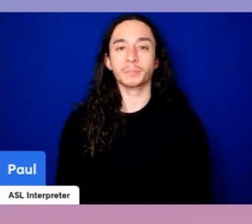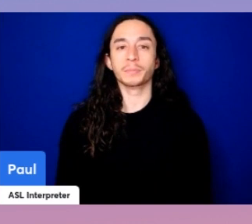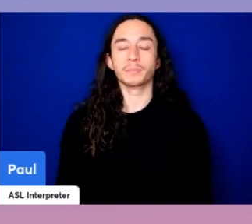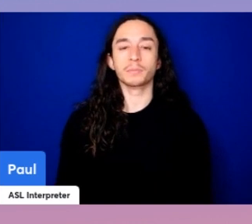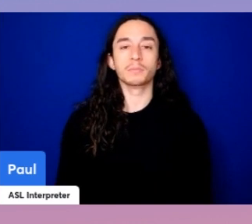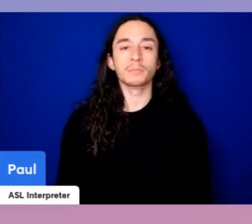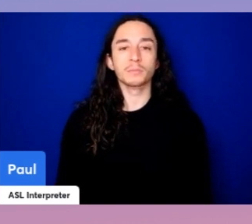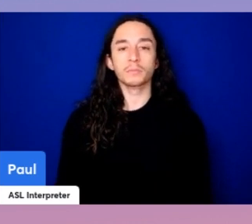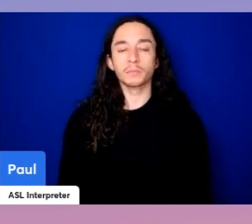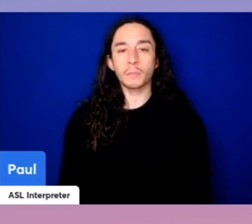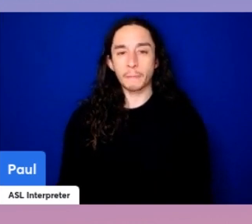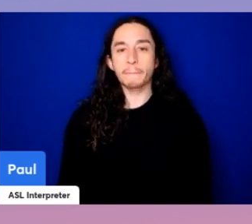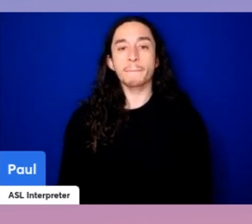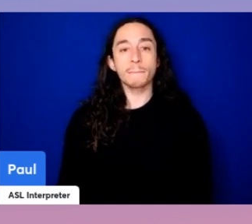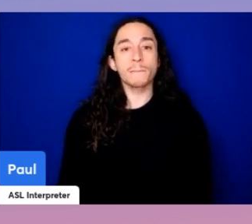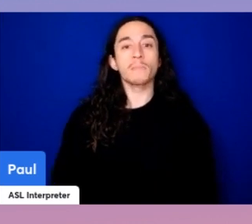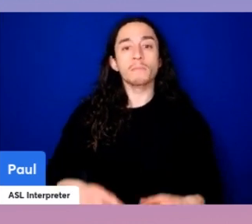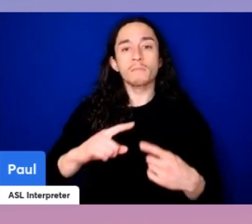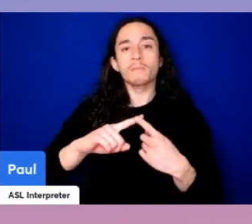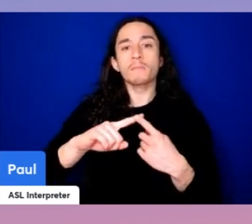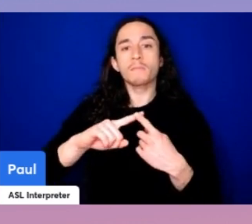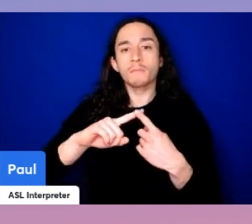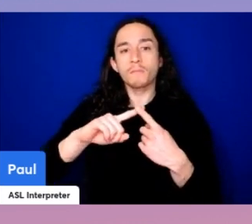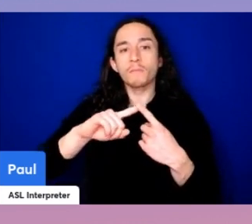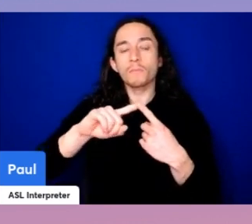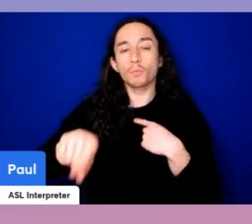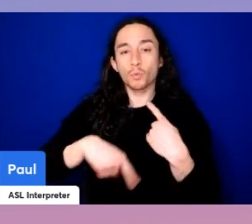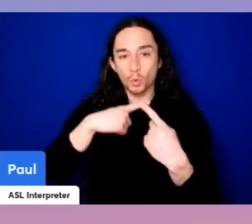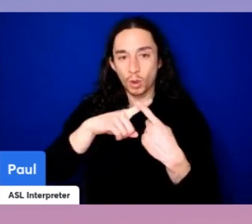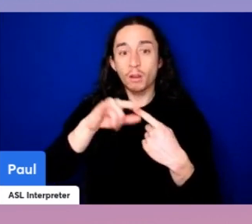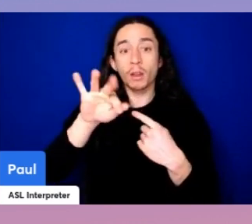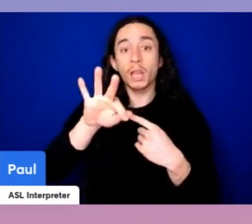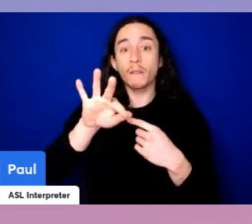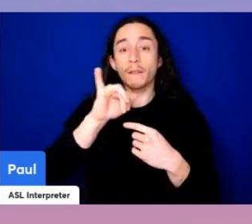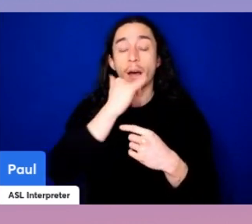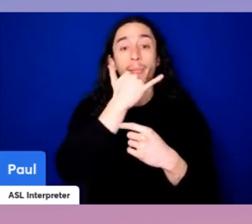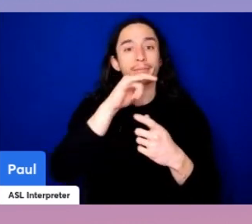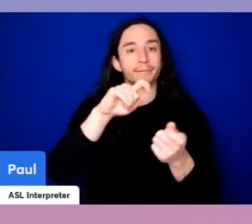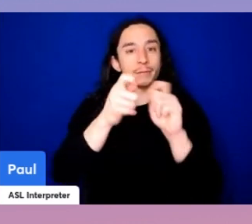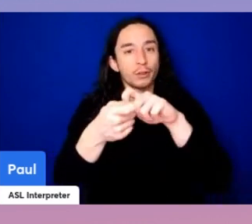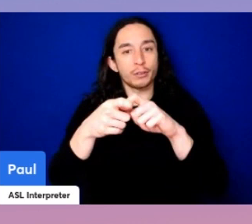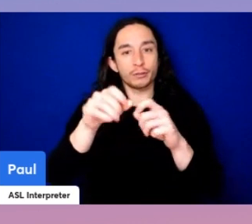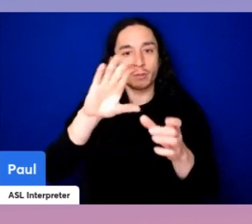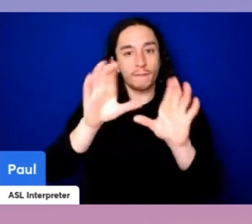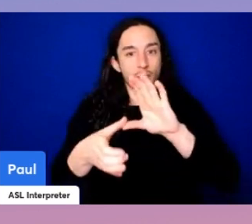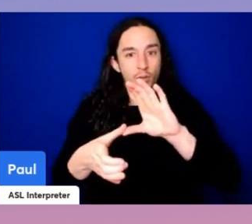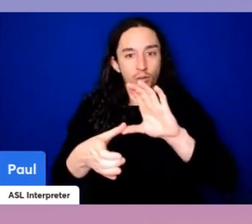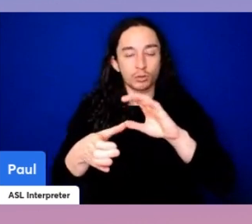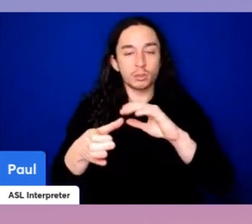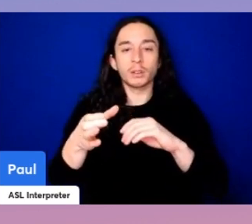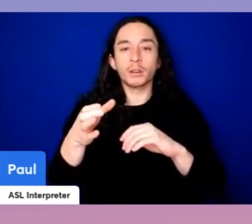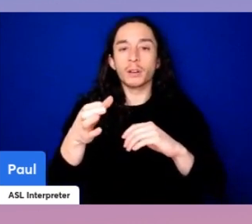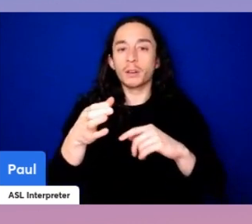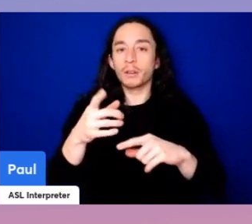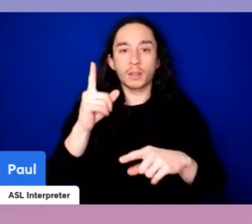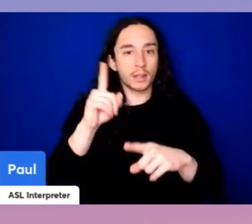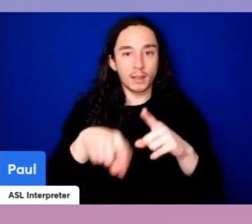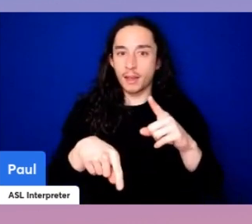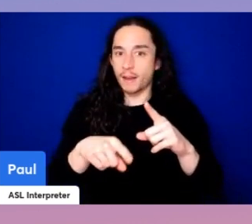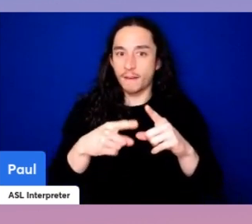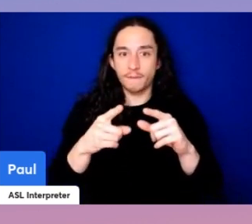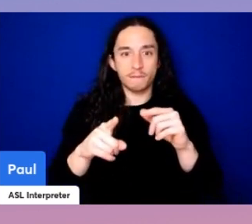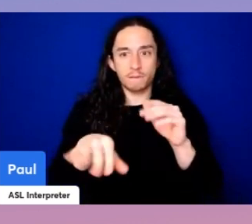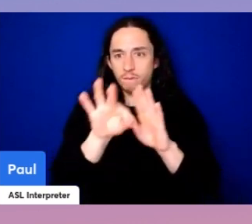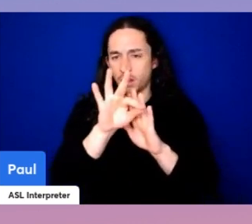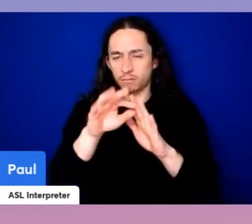Yeah, when you accidentally change the configuration, so you can find what's wrong